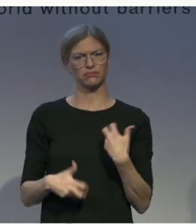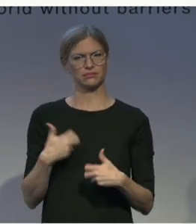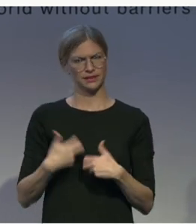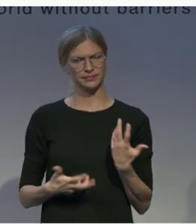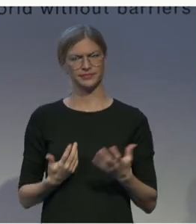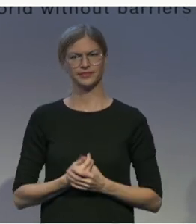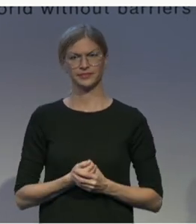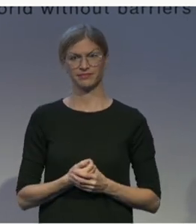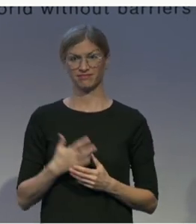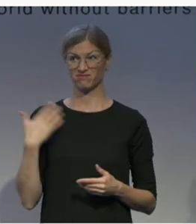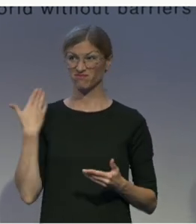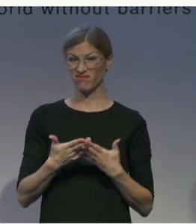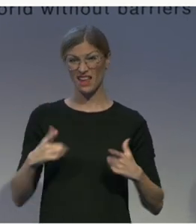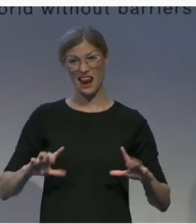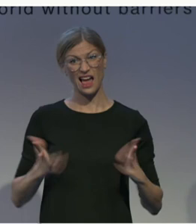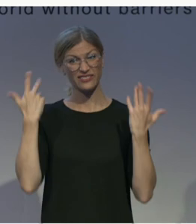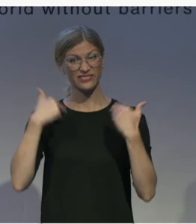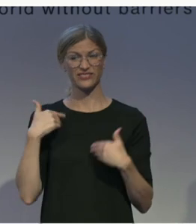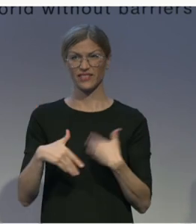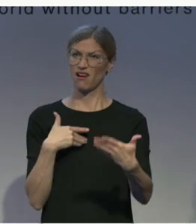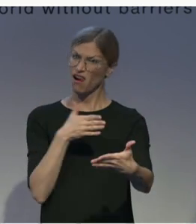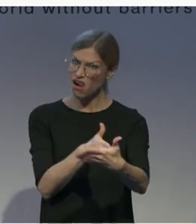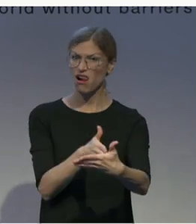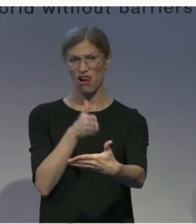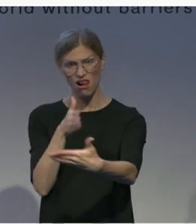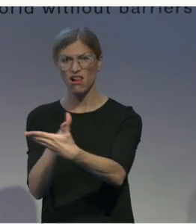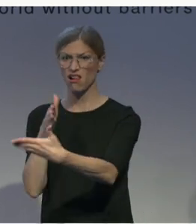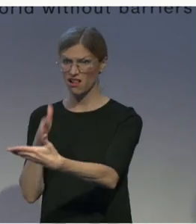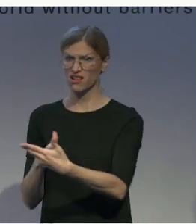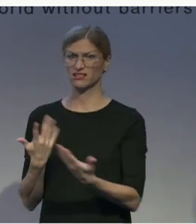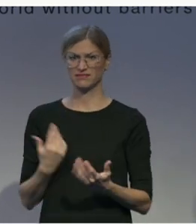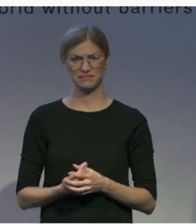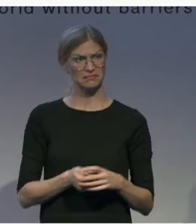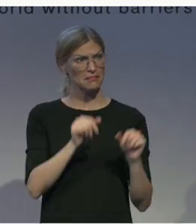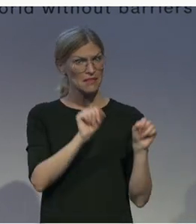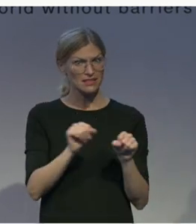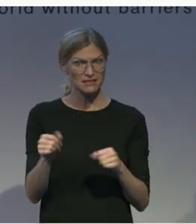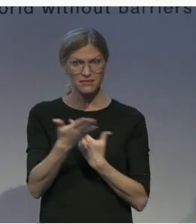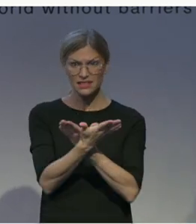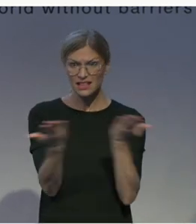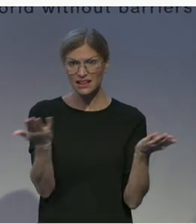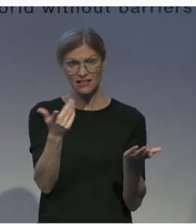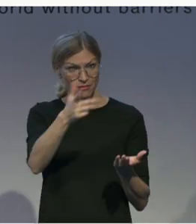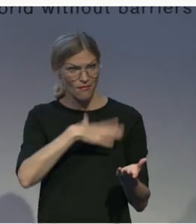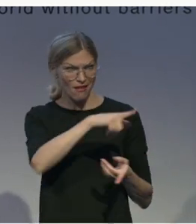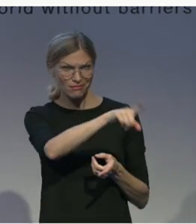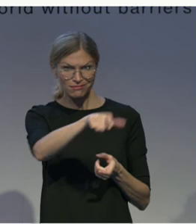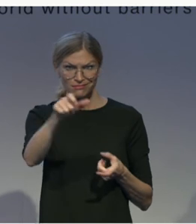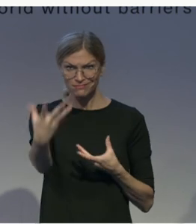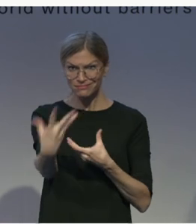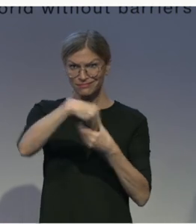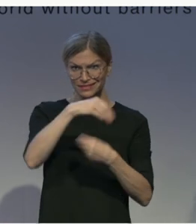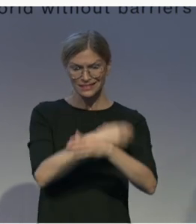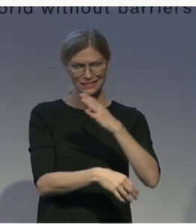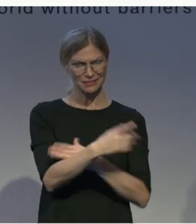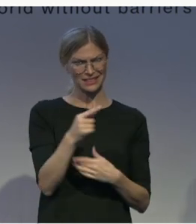life issues that then hinder the opportunities of disabled people themselves to participate in the top level, even though it doesn't sound